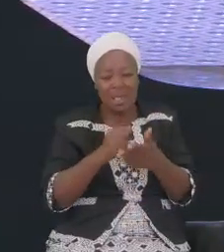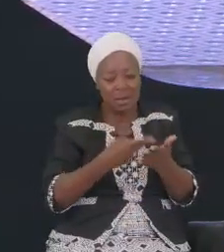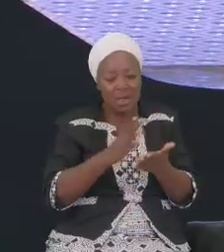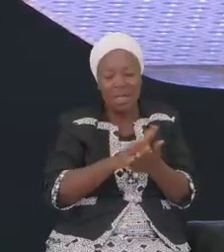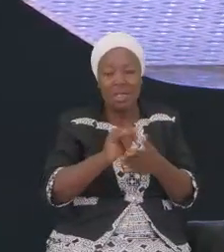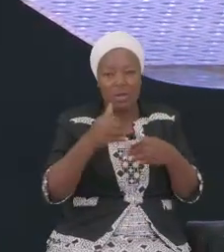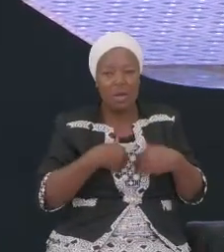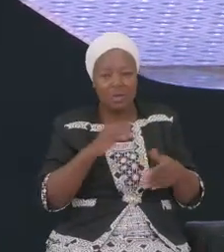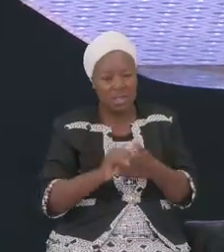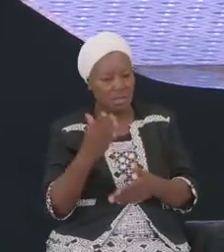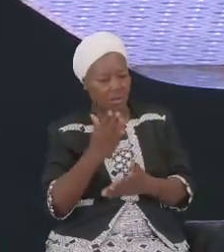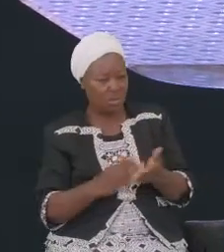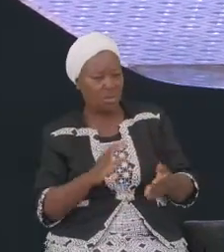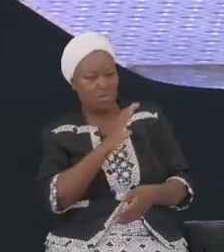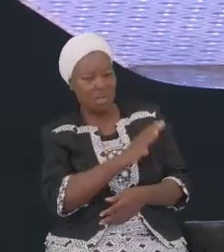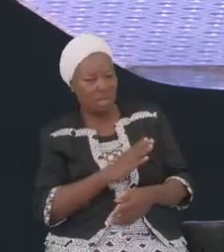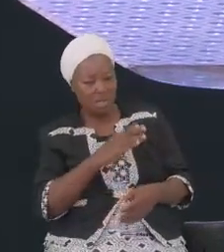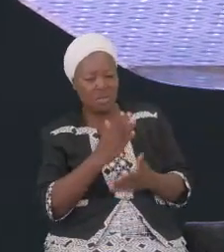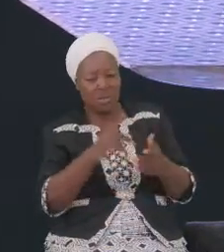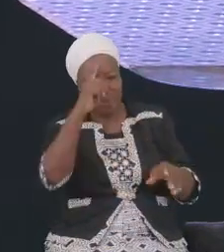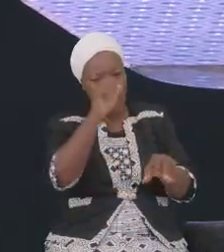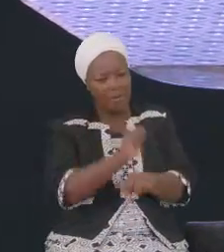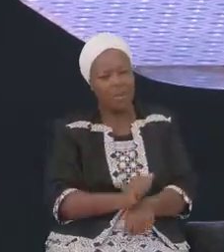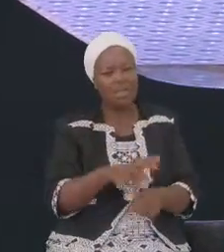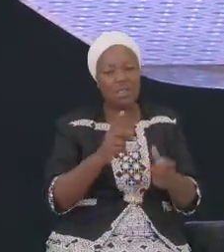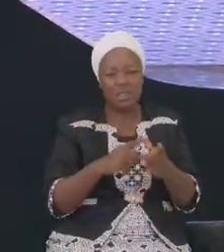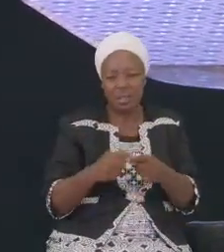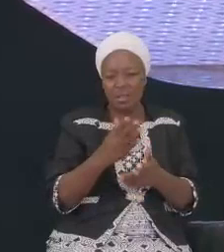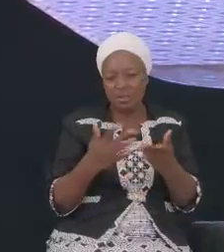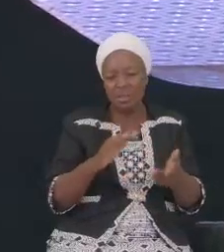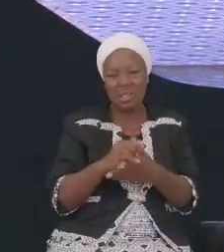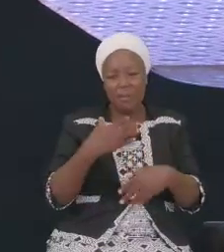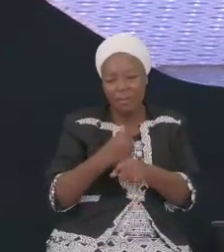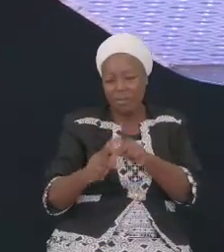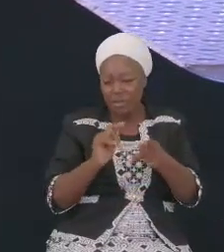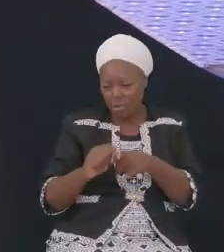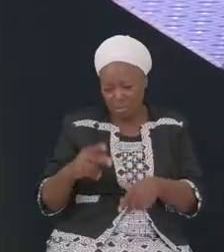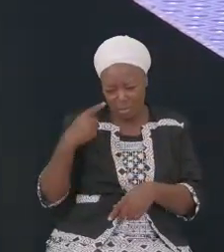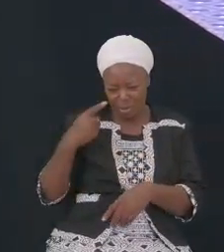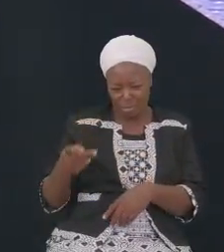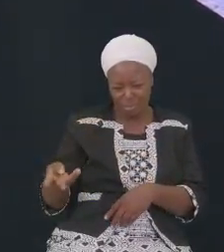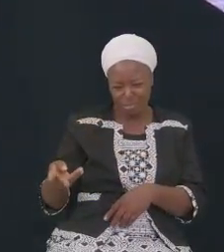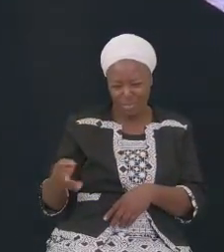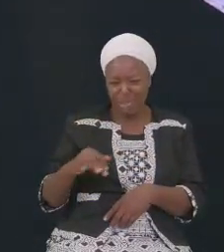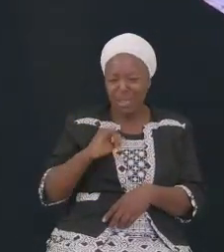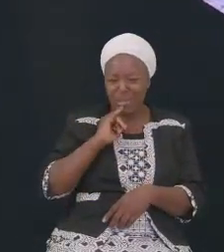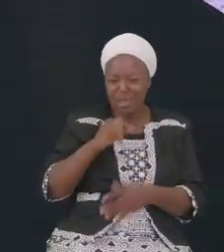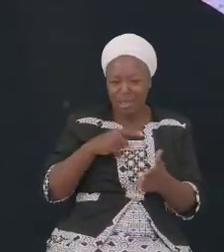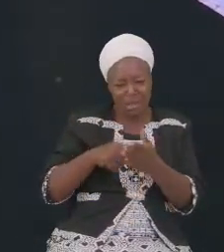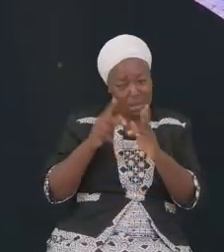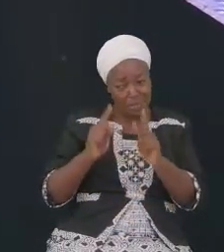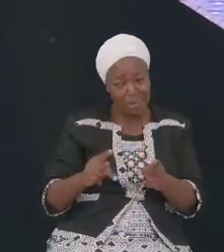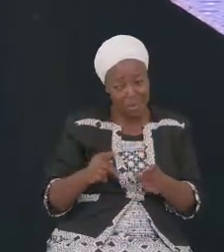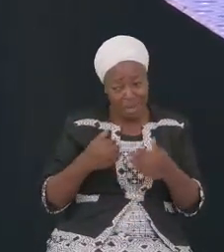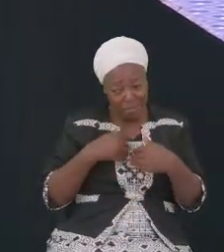some character, there are some habits, there are some things that makes people to doubt, and they say, is this